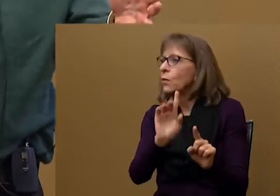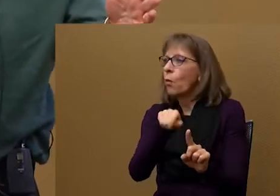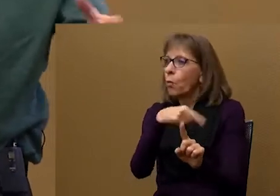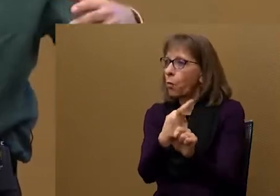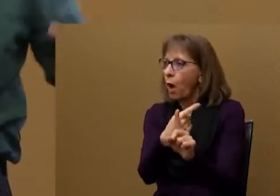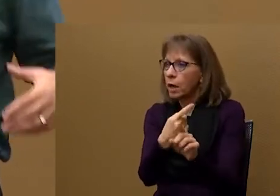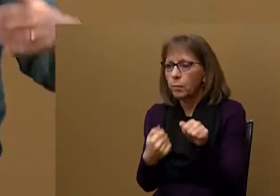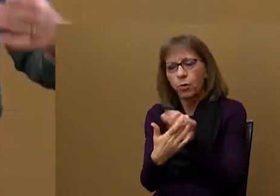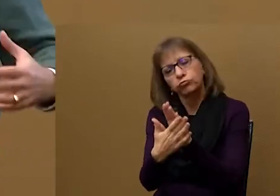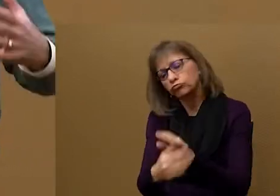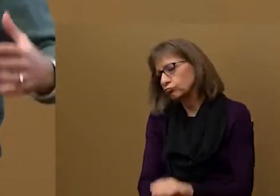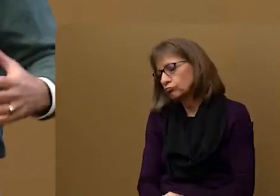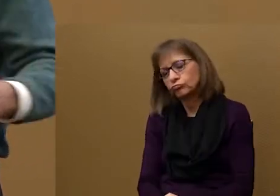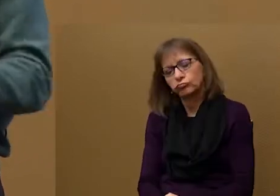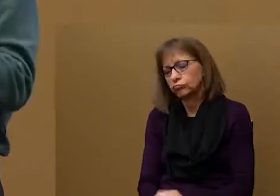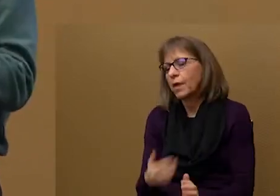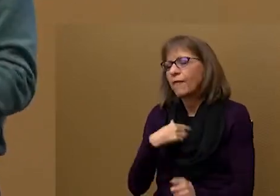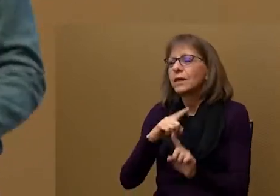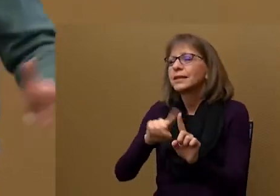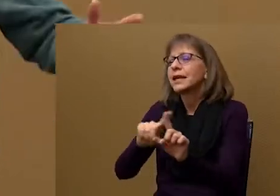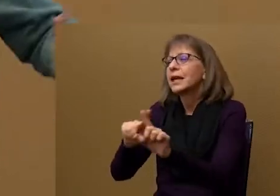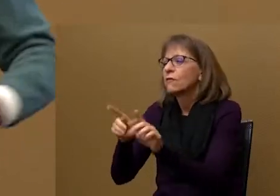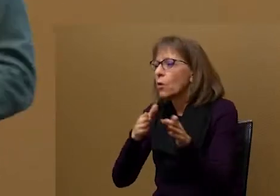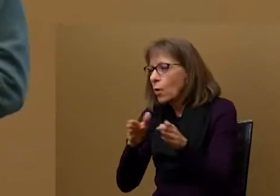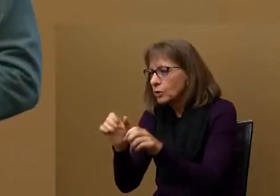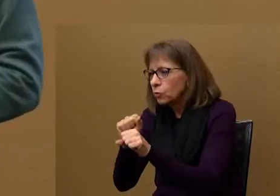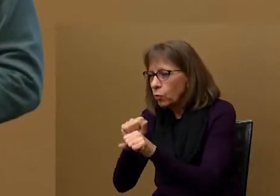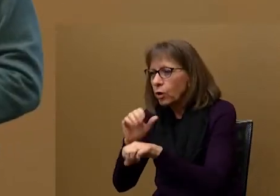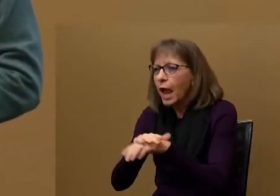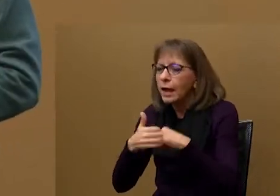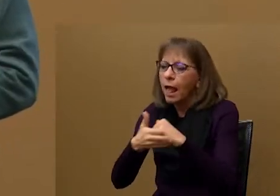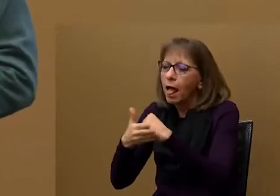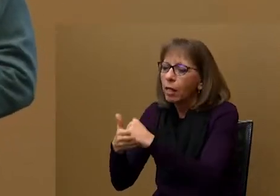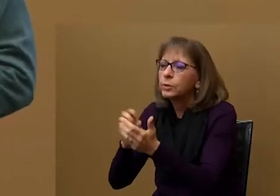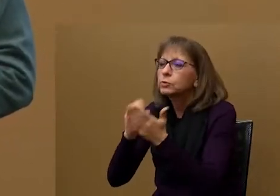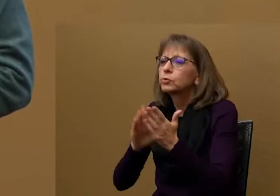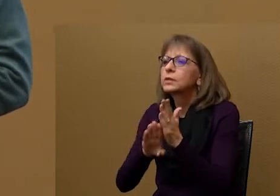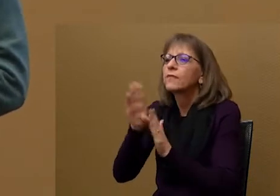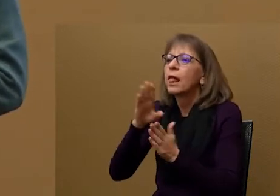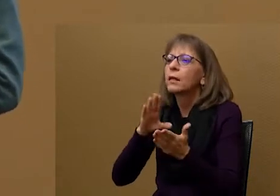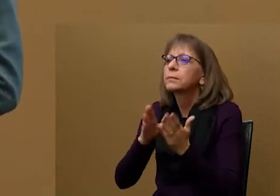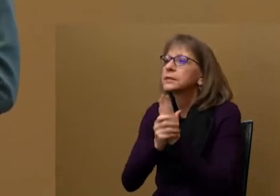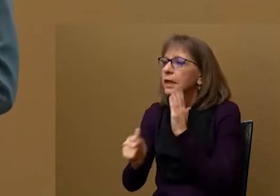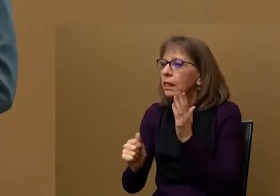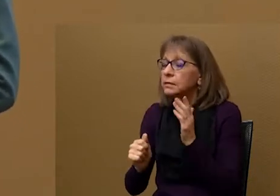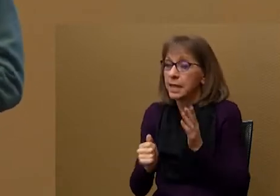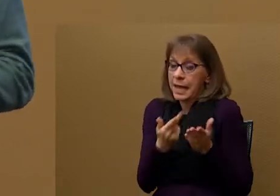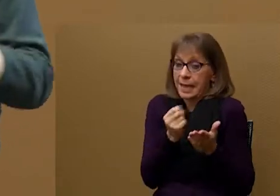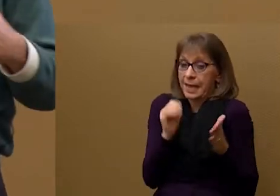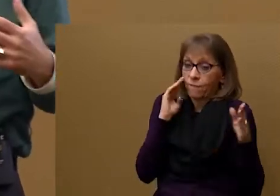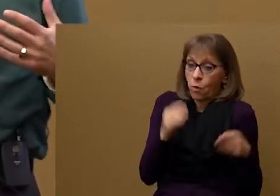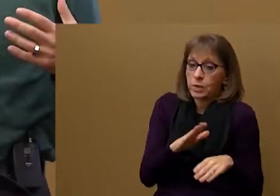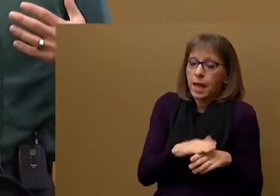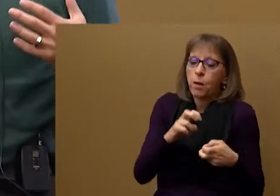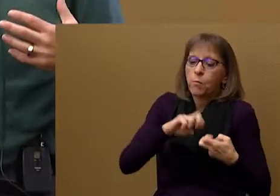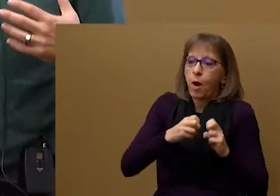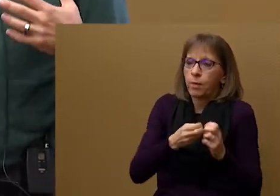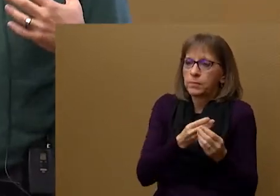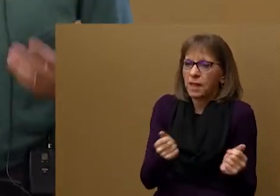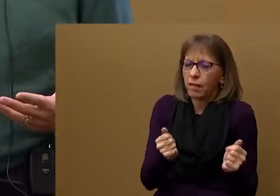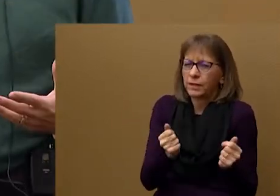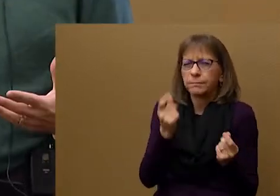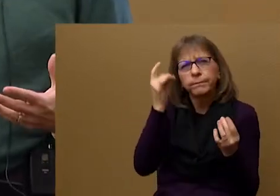work, but his is not the only approach. There are quite a number of ways to work on helping students develop skills. He focuses